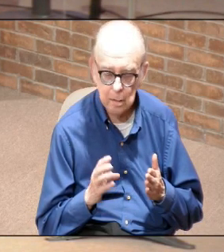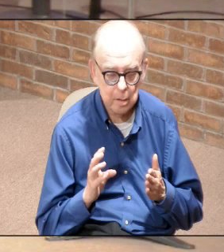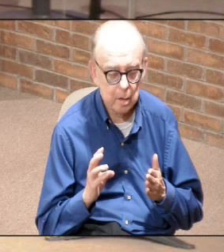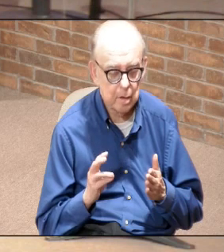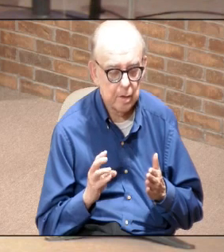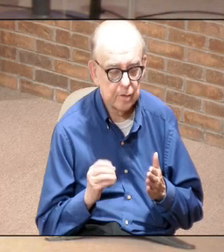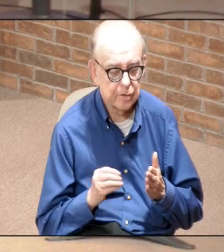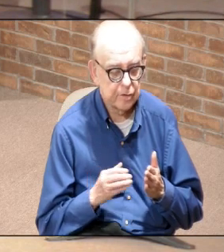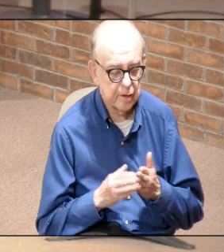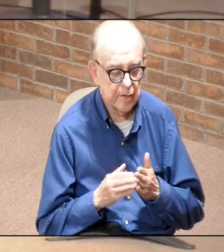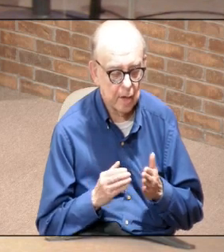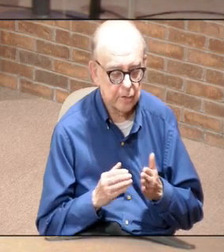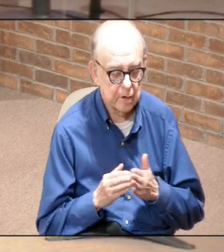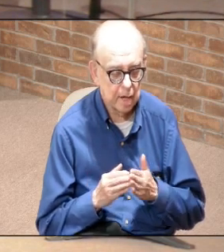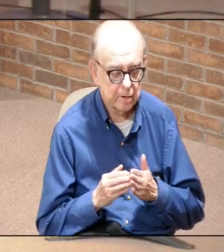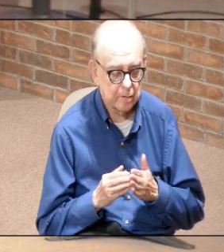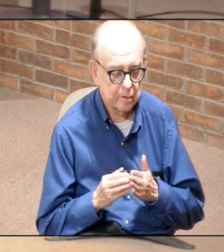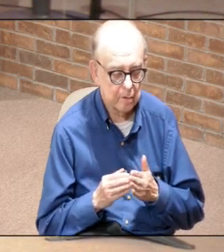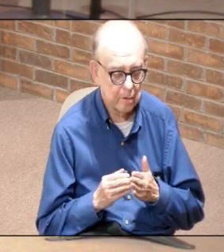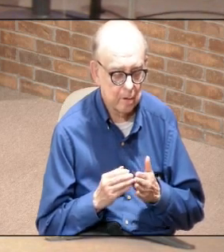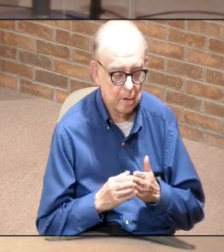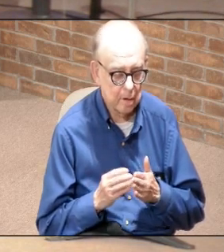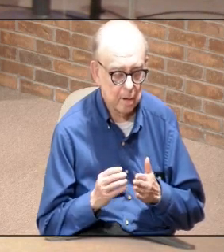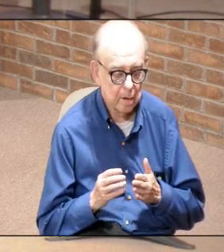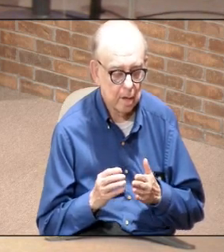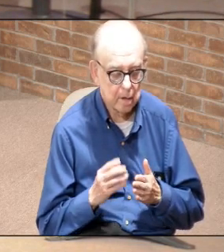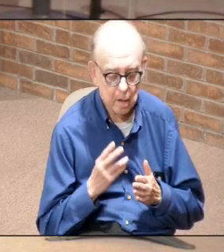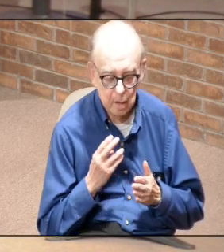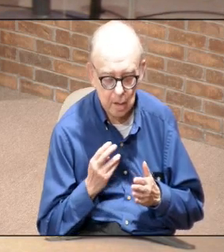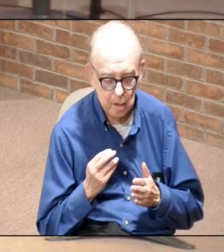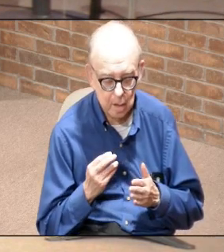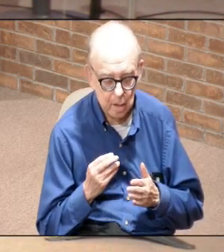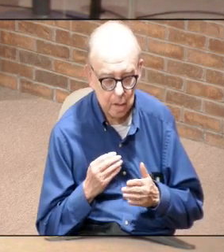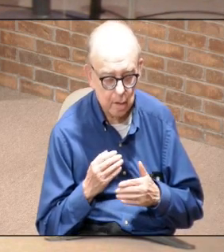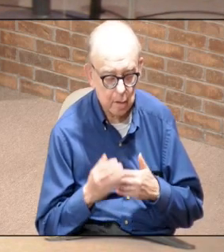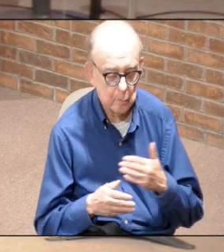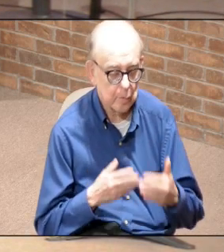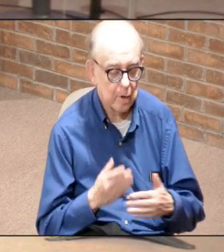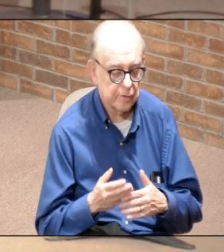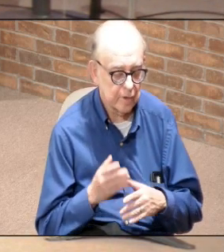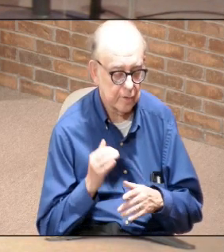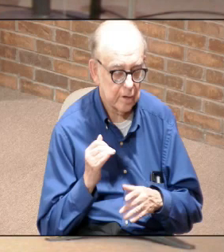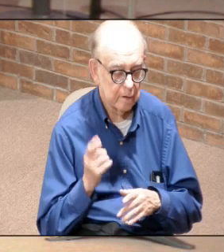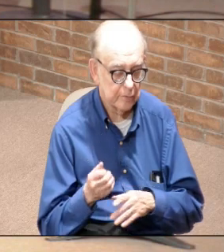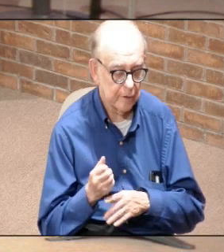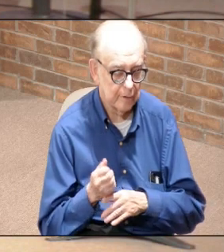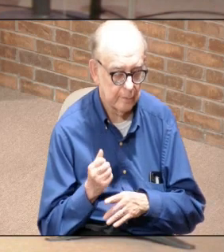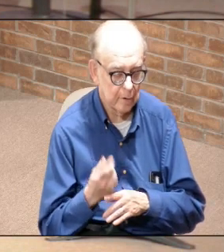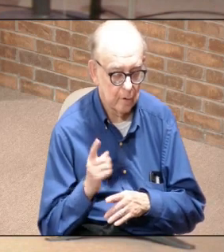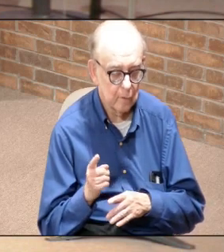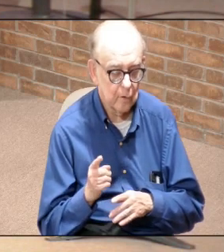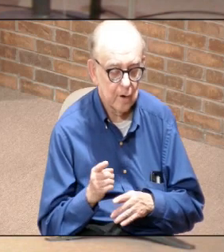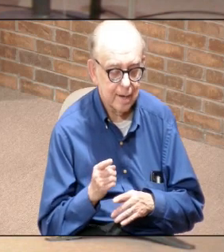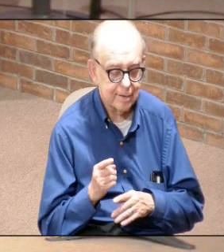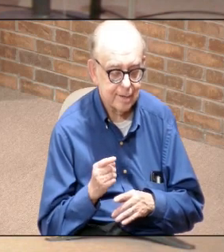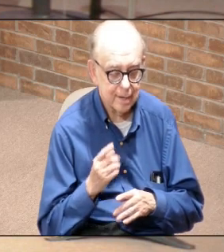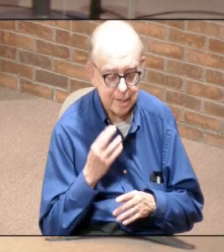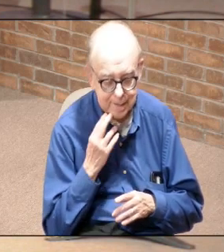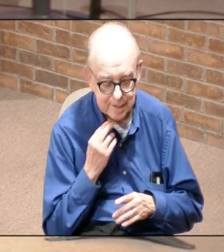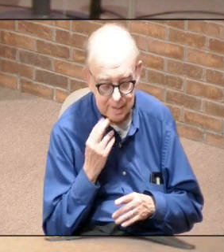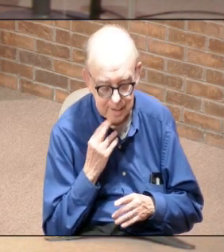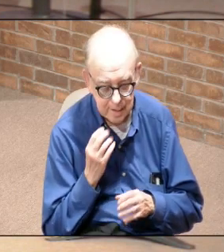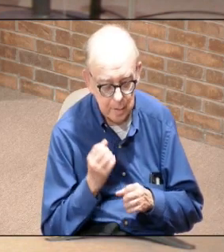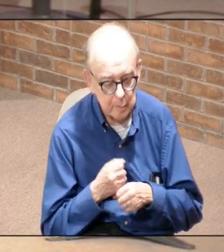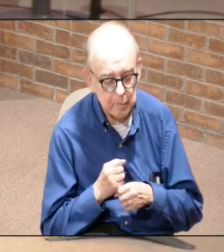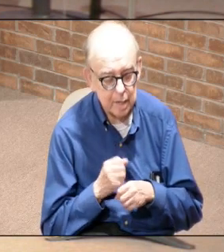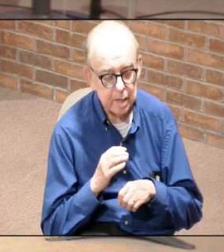say 60,000. 60,000 acres of sugar that he processed himself for his sugar to make